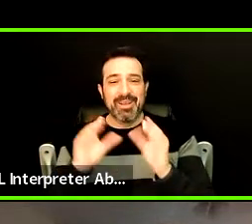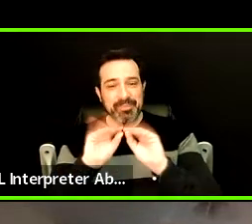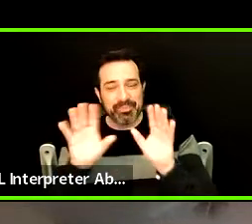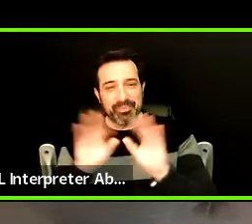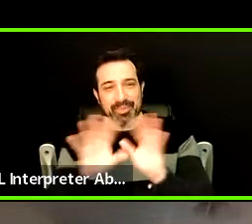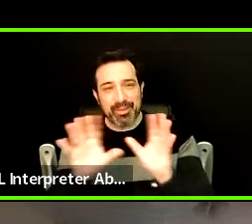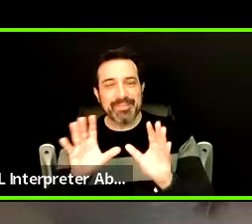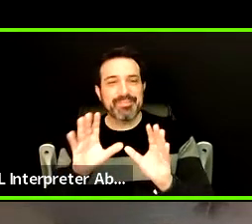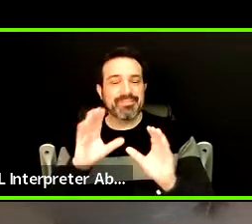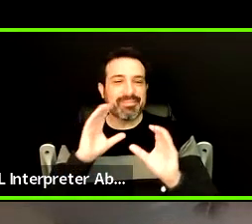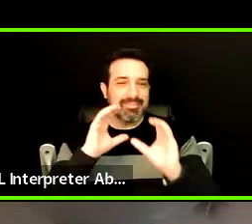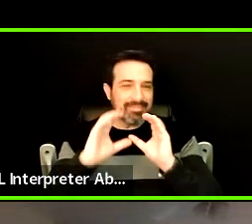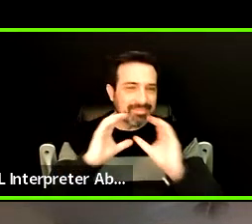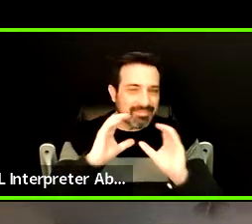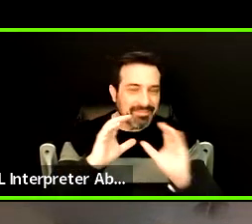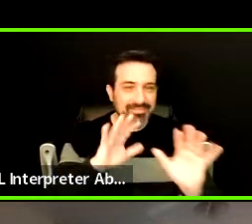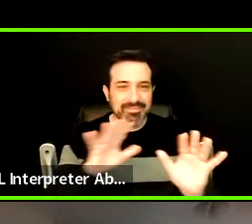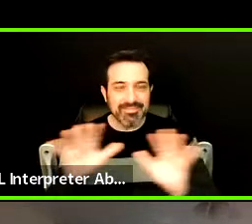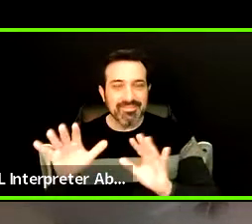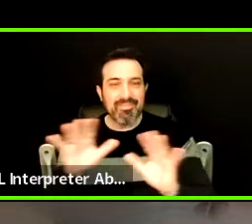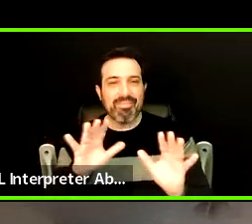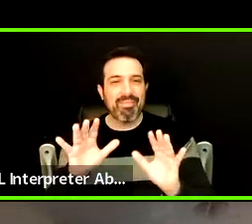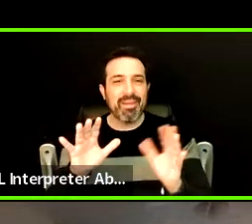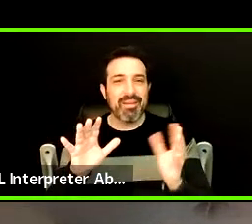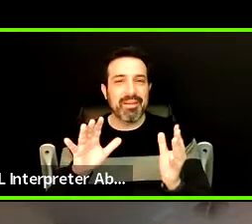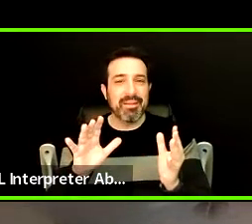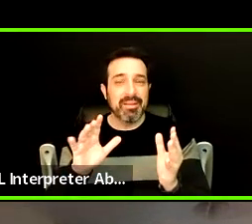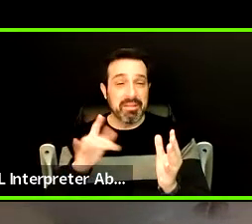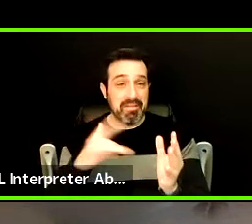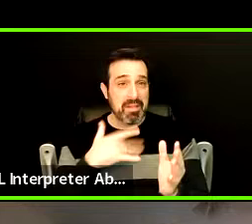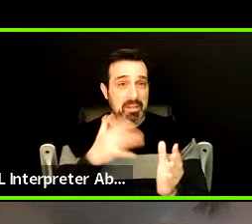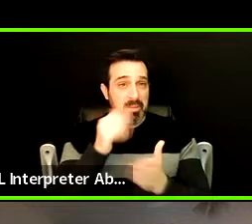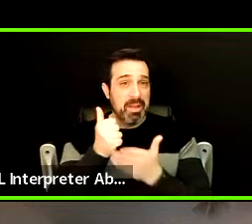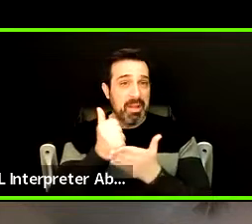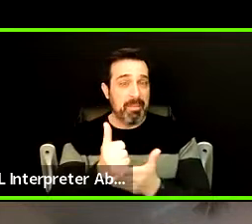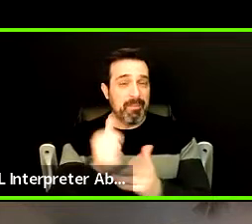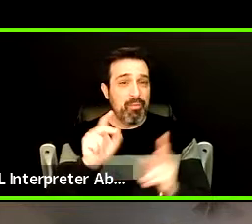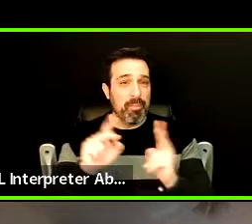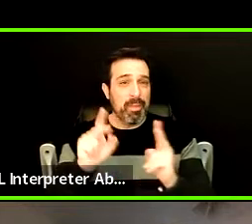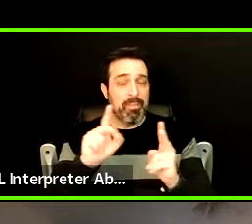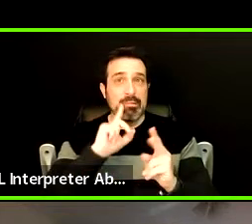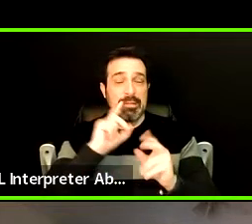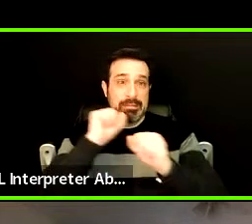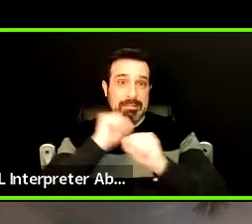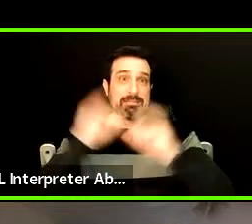it's communicated, Mayor, would you say that could be helpful for people to really